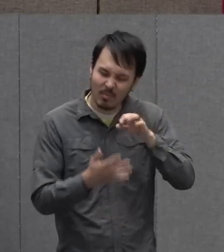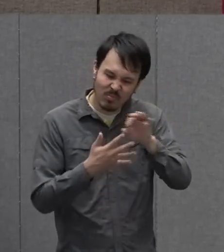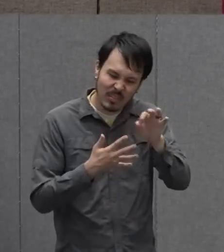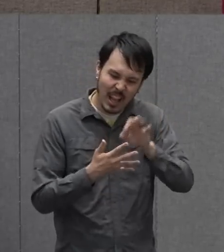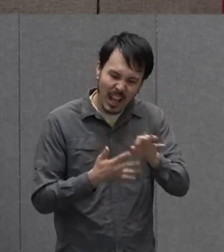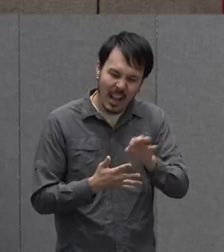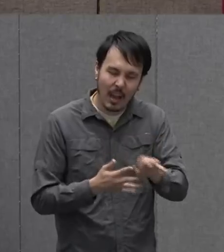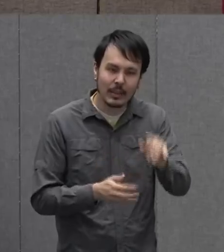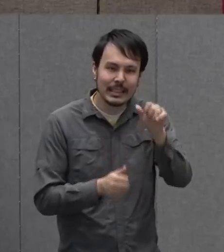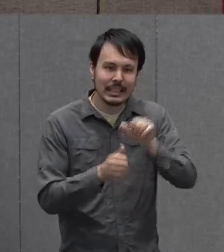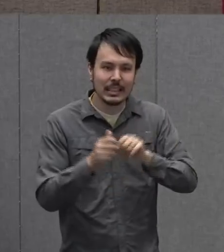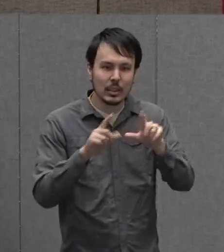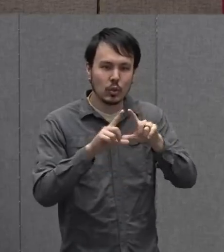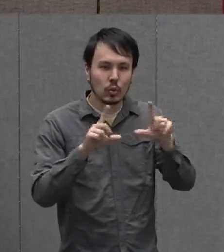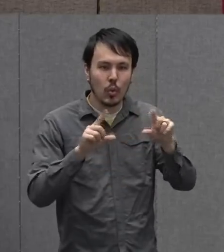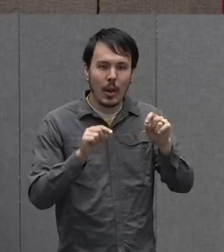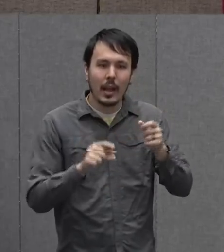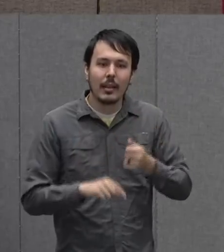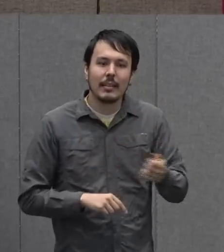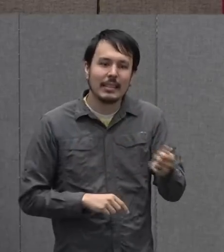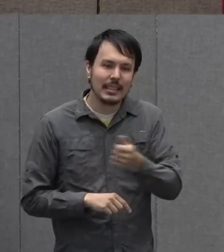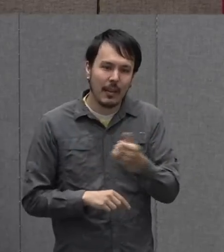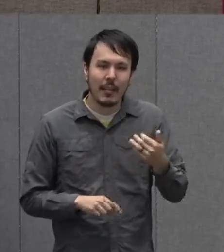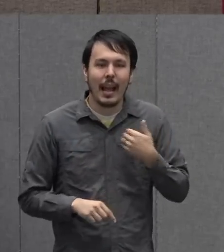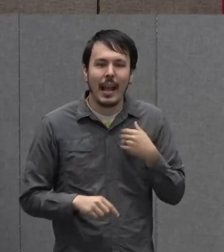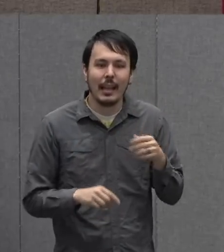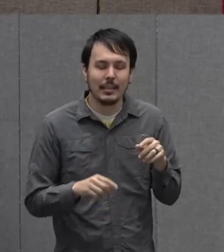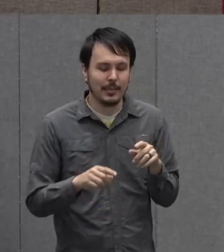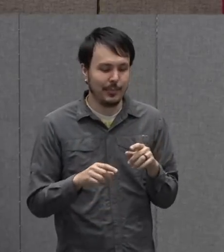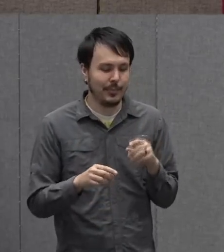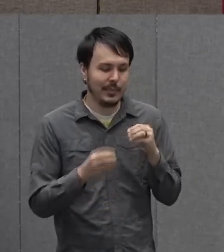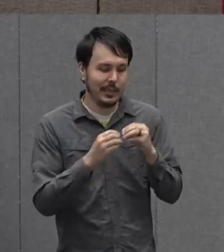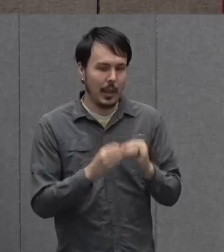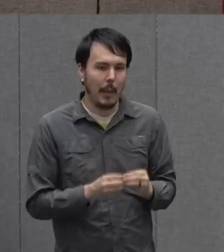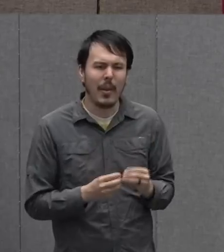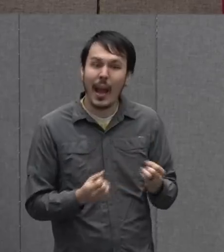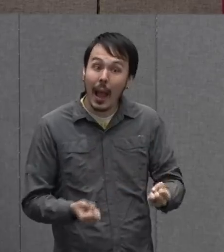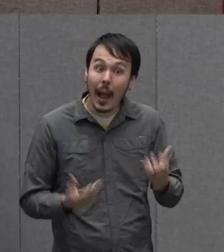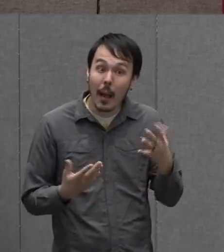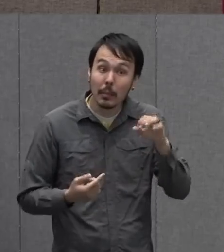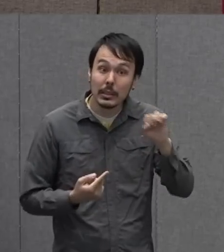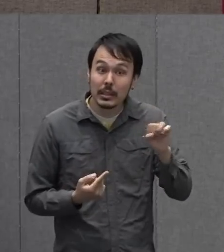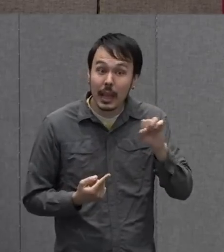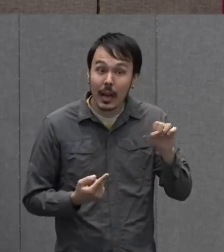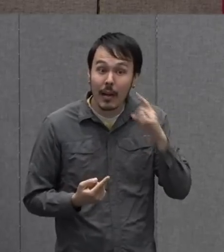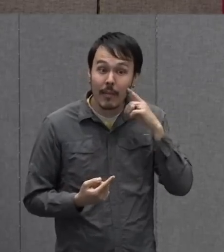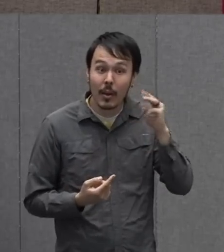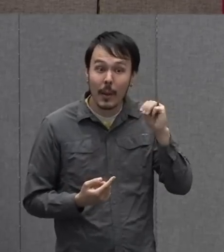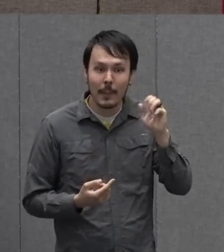that have a number in them. So how many Saturdays are there in May?